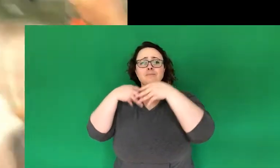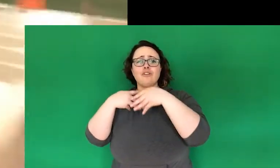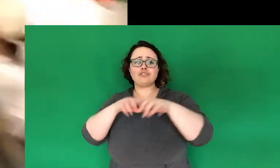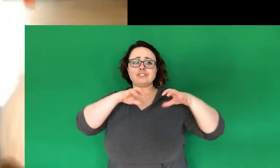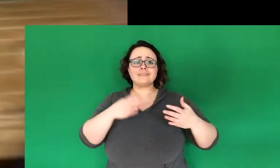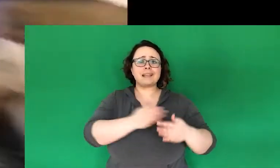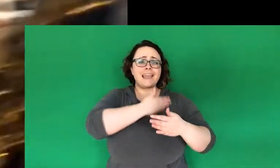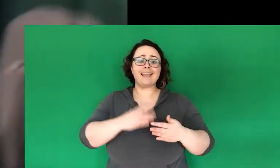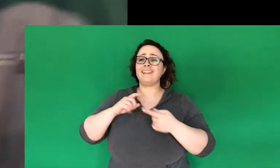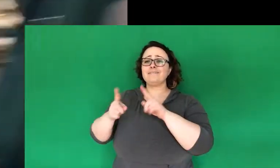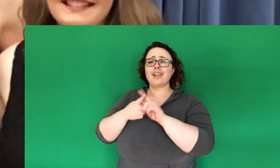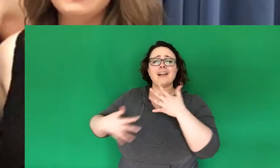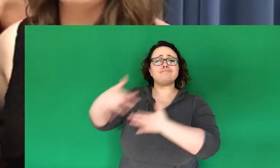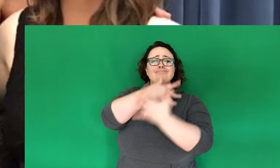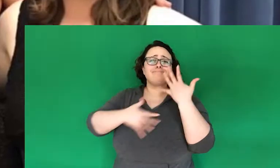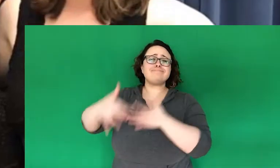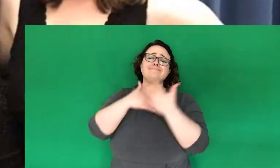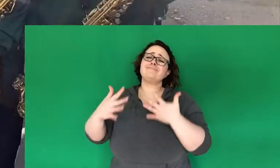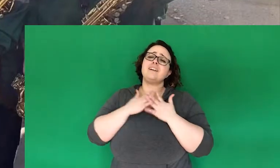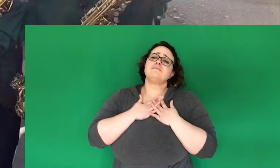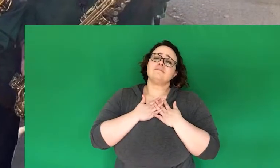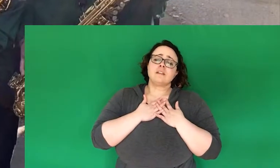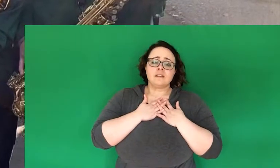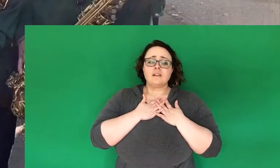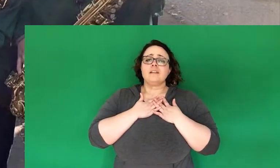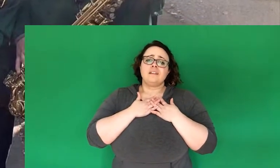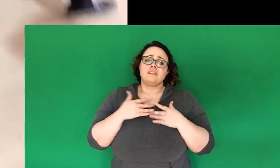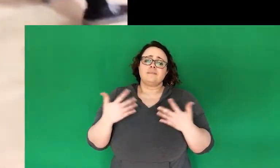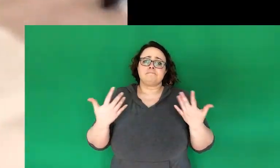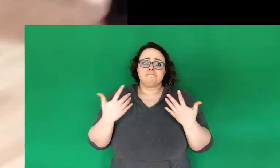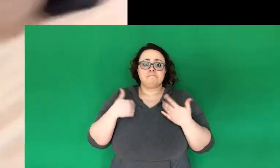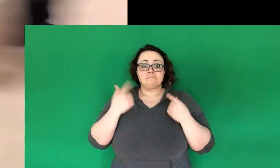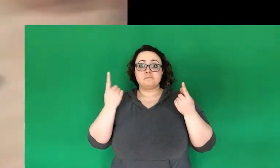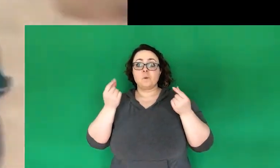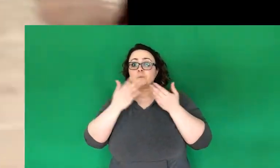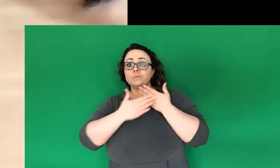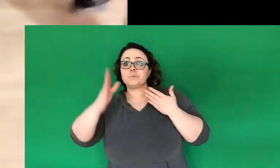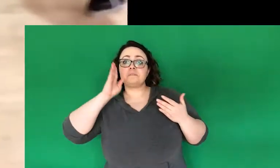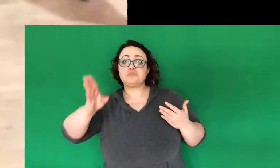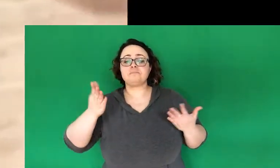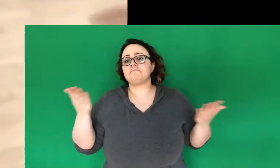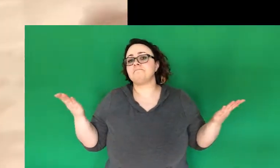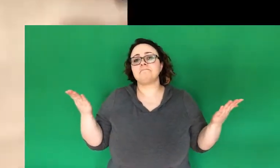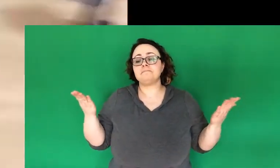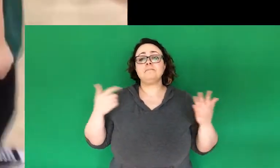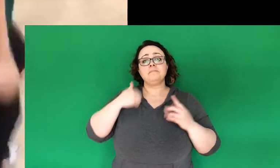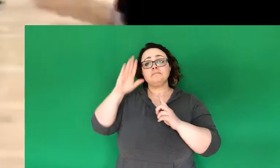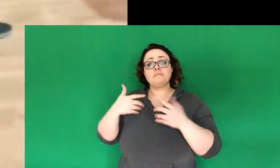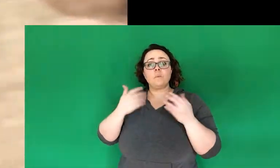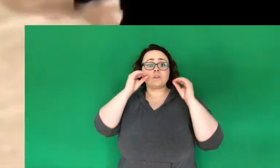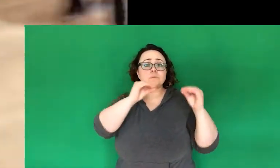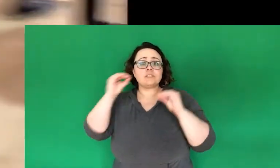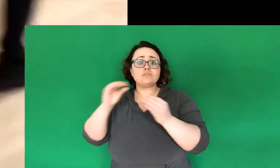now with the marching band and my friends. It was huge. So I don't know what I'm going to be doing in the